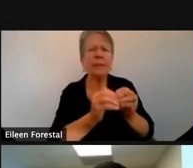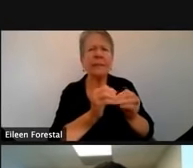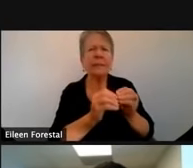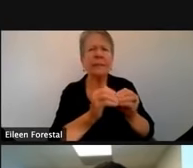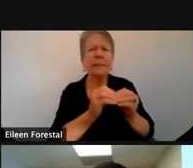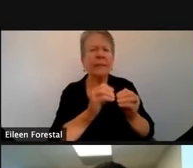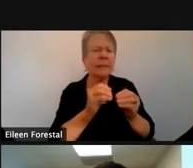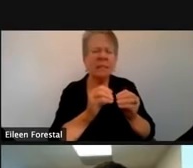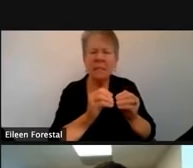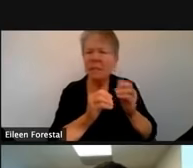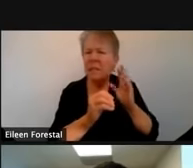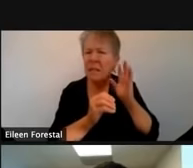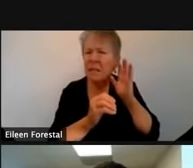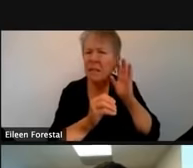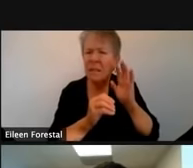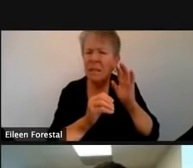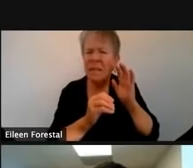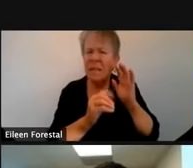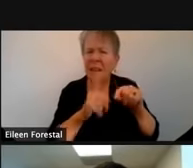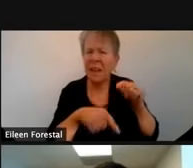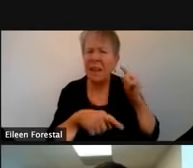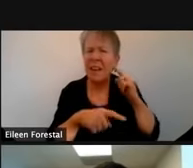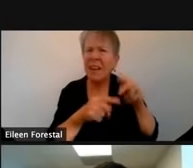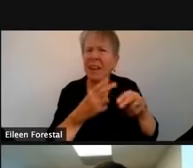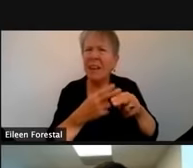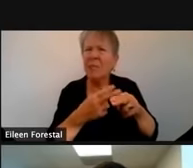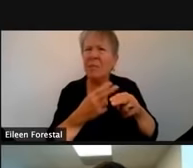Can you hear us? Could they say something?